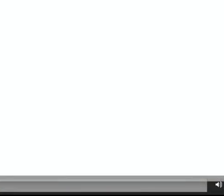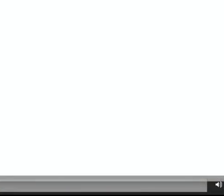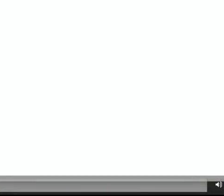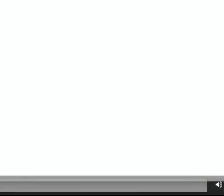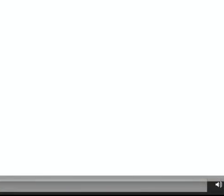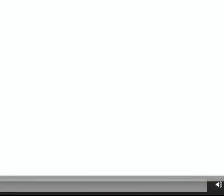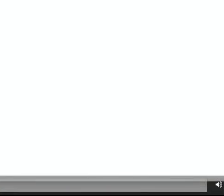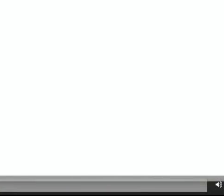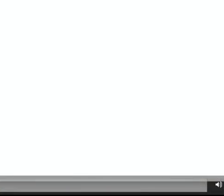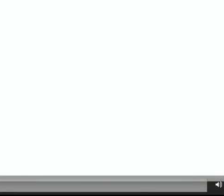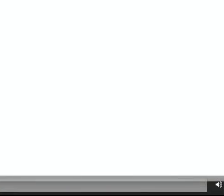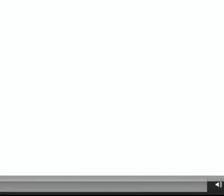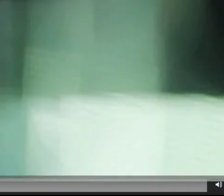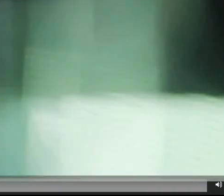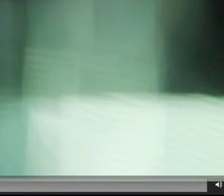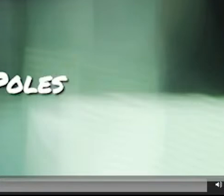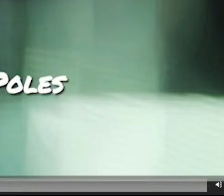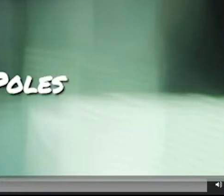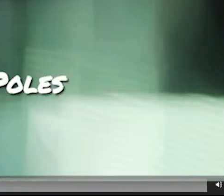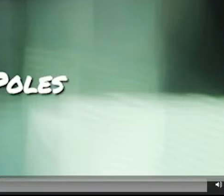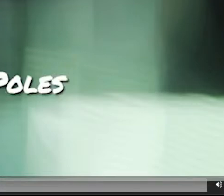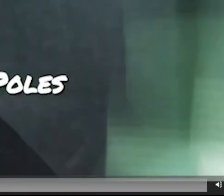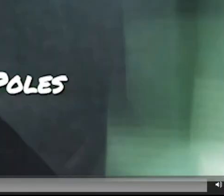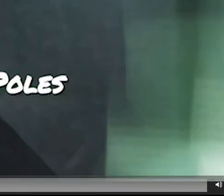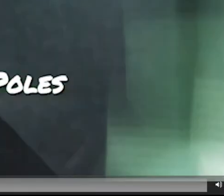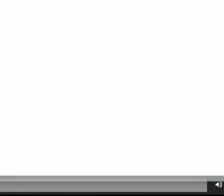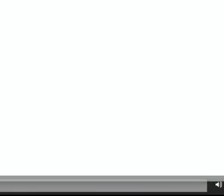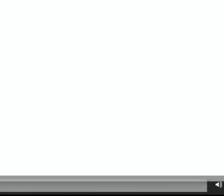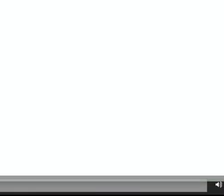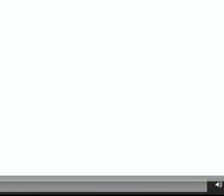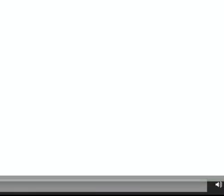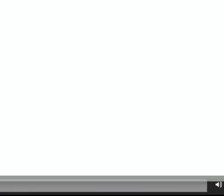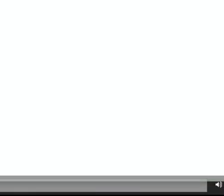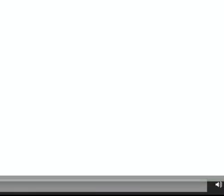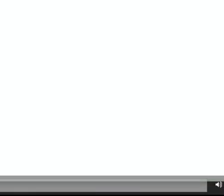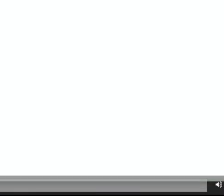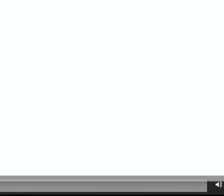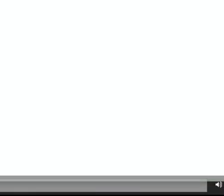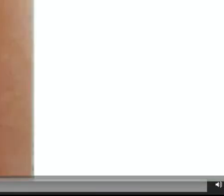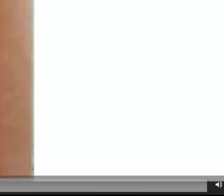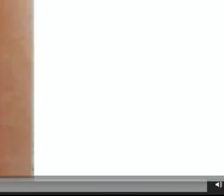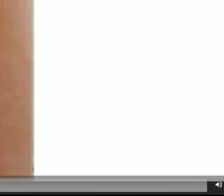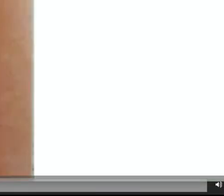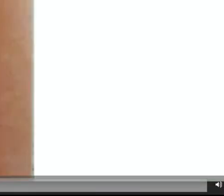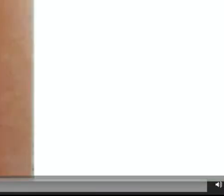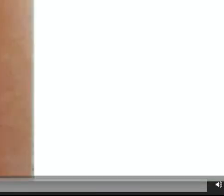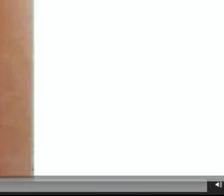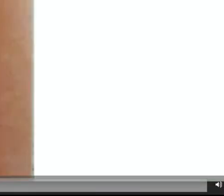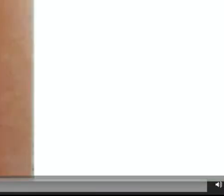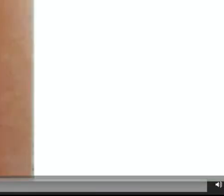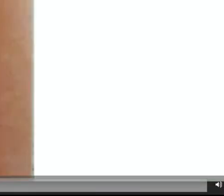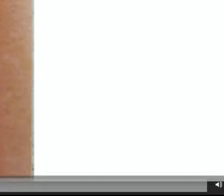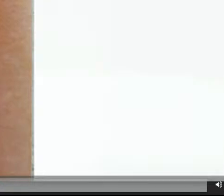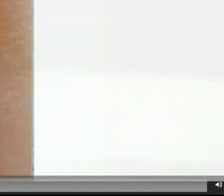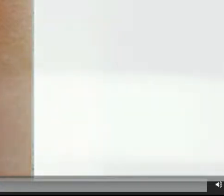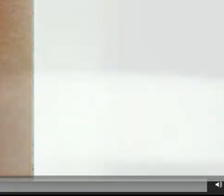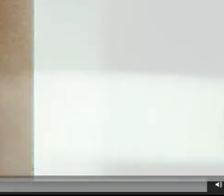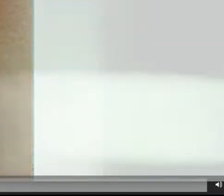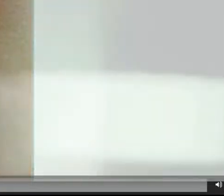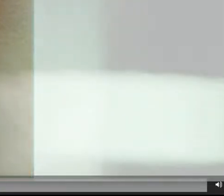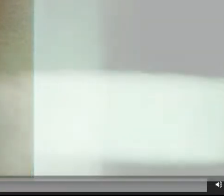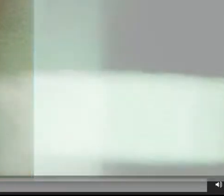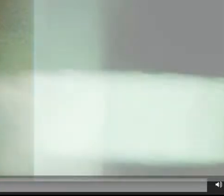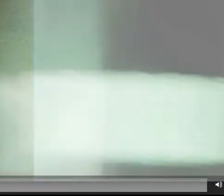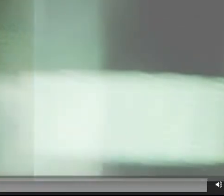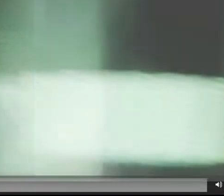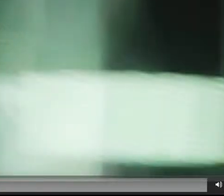a fighter. Probably 7, 8 years old. I got a little transistor radio. Every night in bed, I would just cut it on real